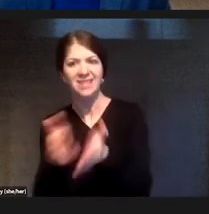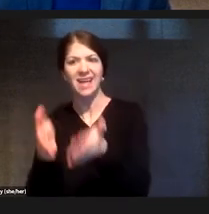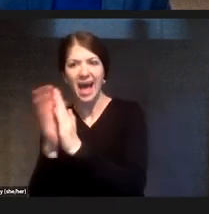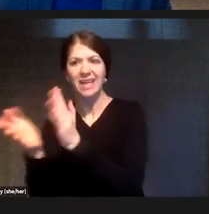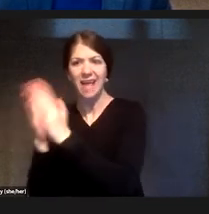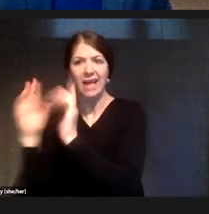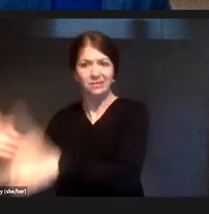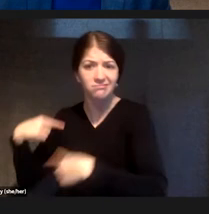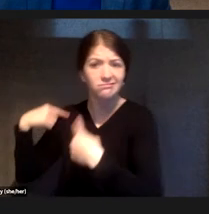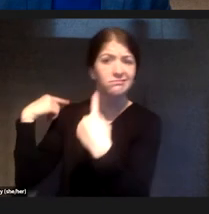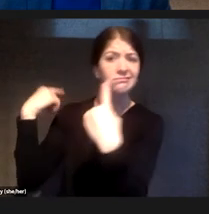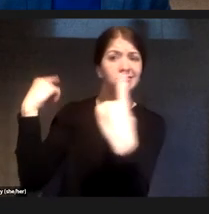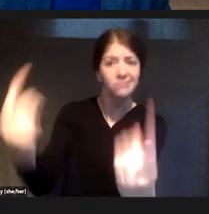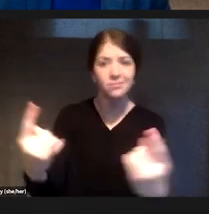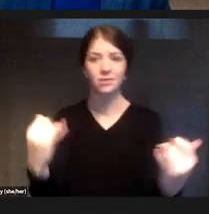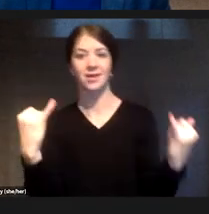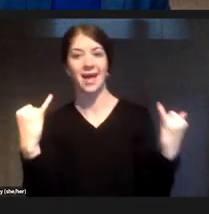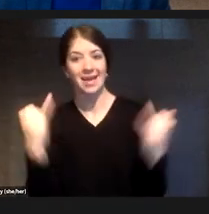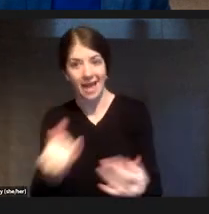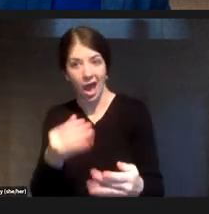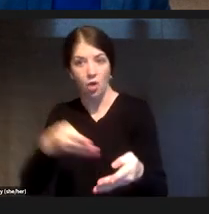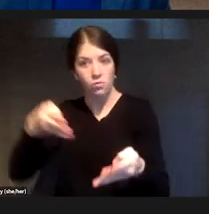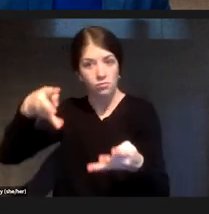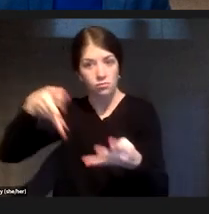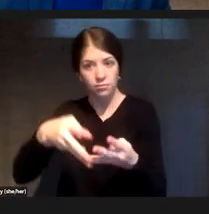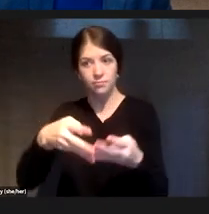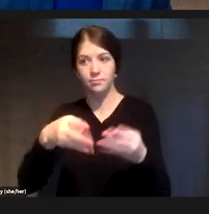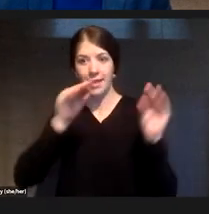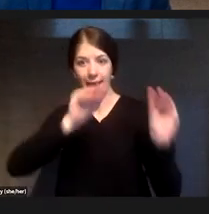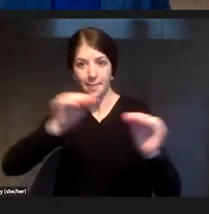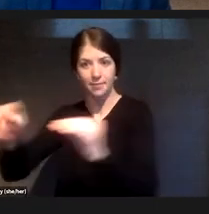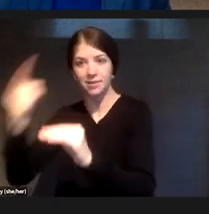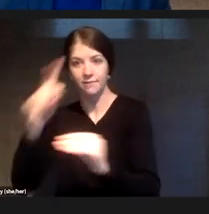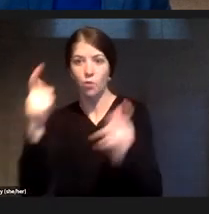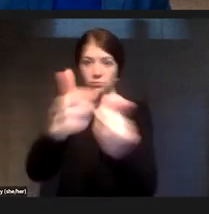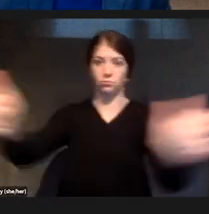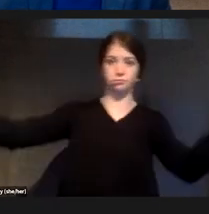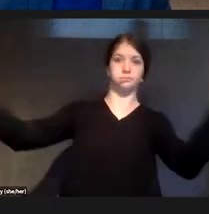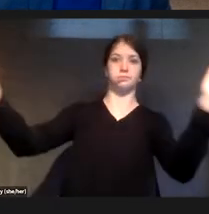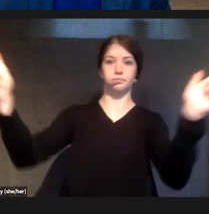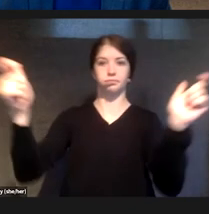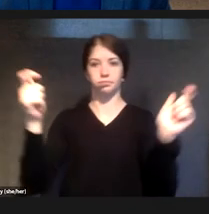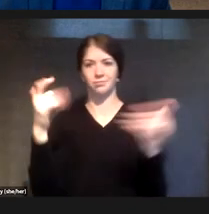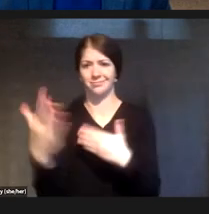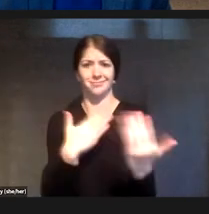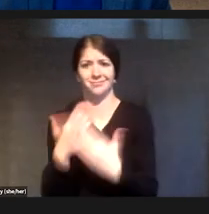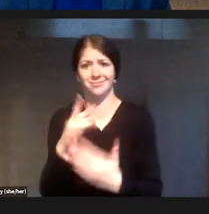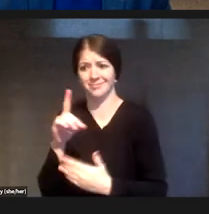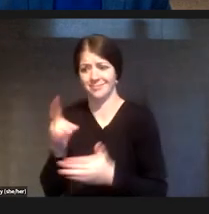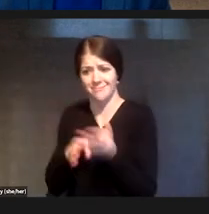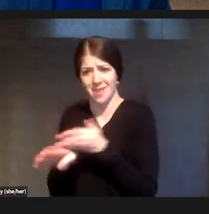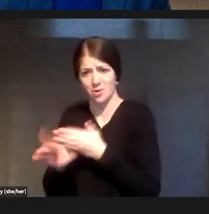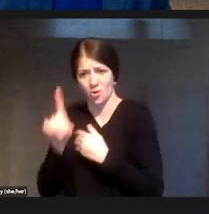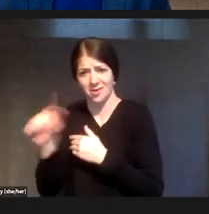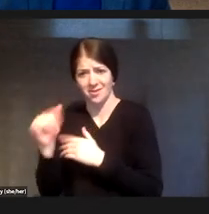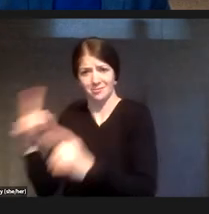time are now the things that are being implemented for the masses, despite the fact that the minority had been asking for it.